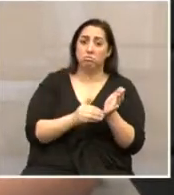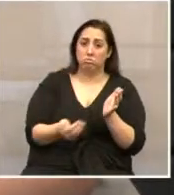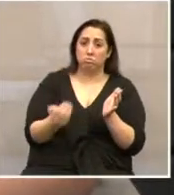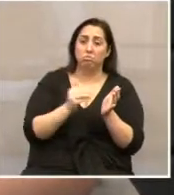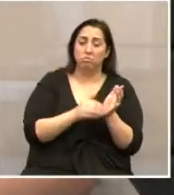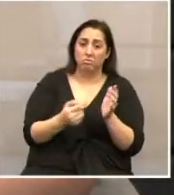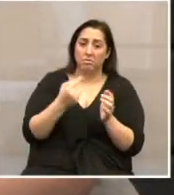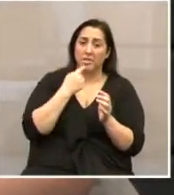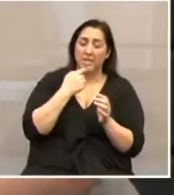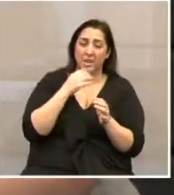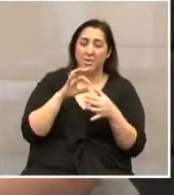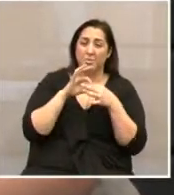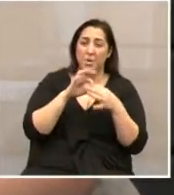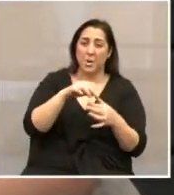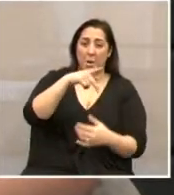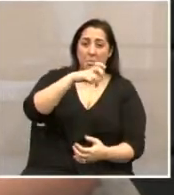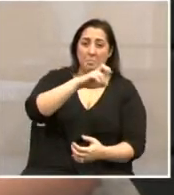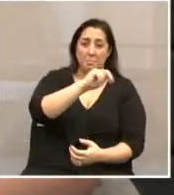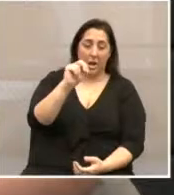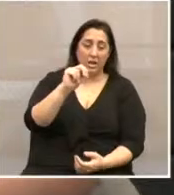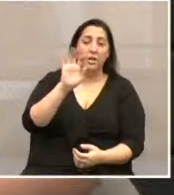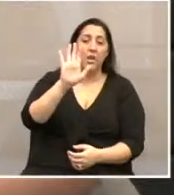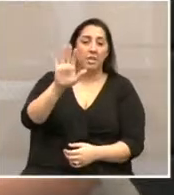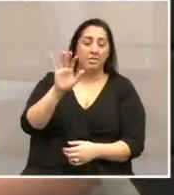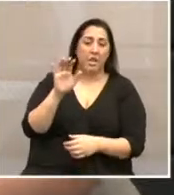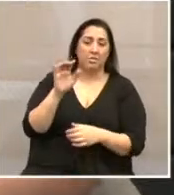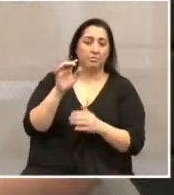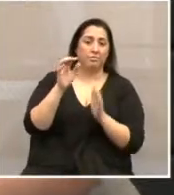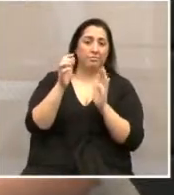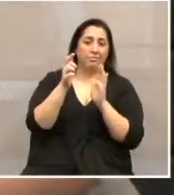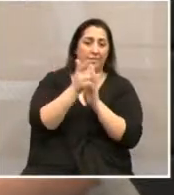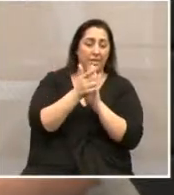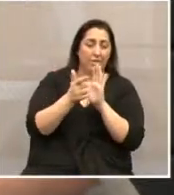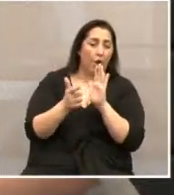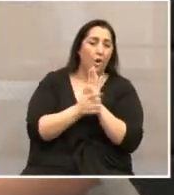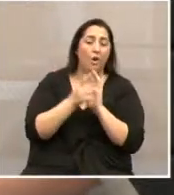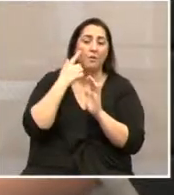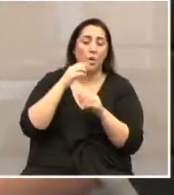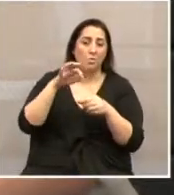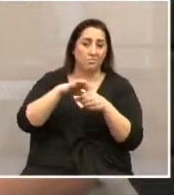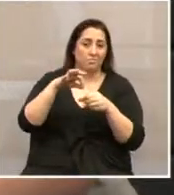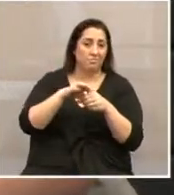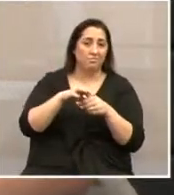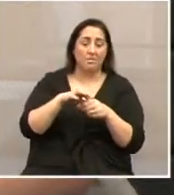about Pennsylvania's changes in election laws being unconstitutional.